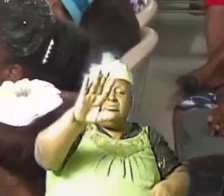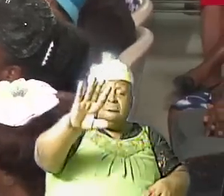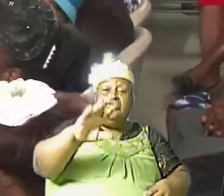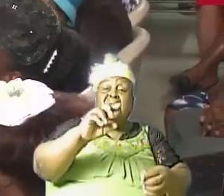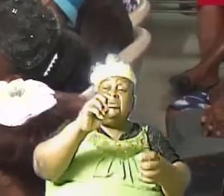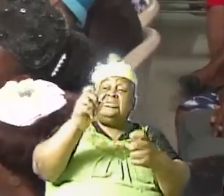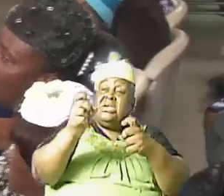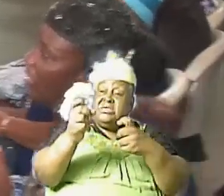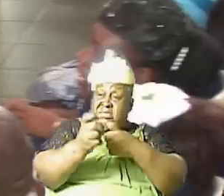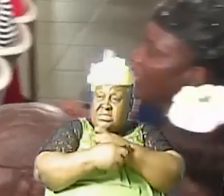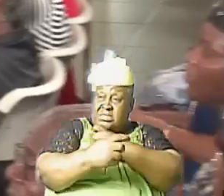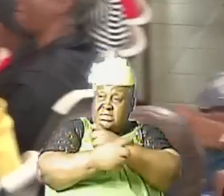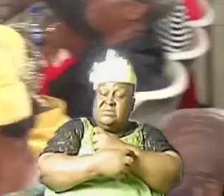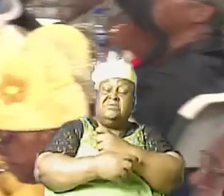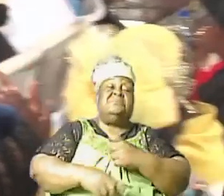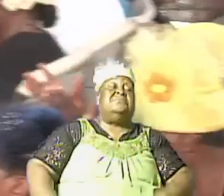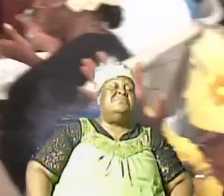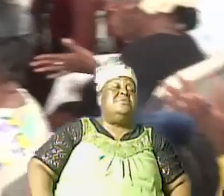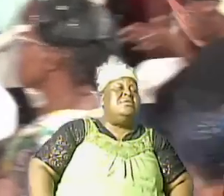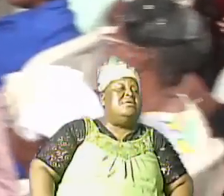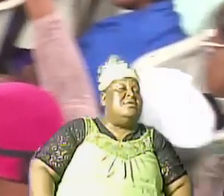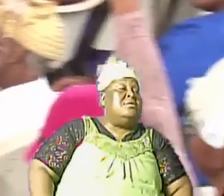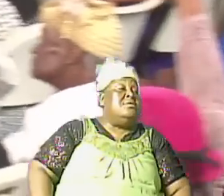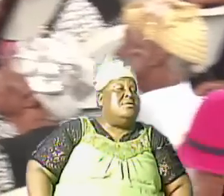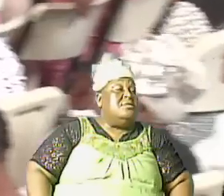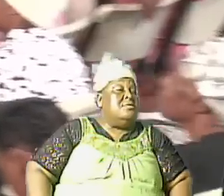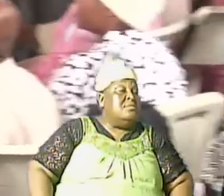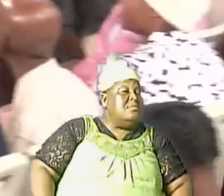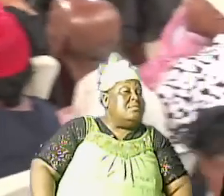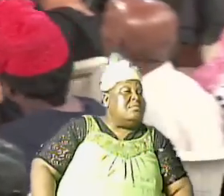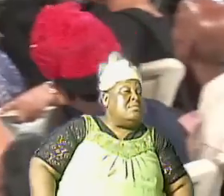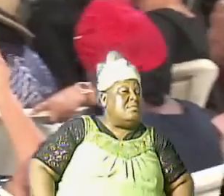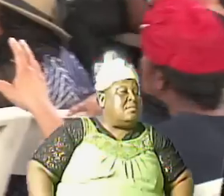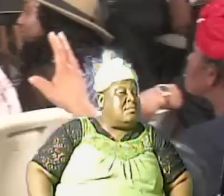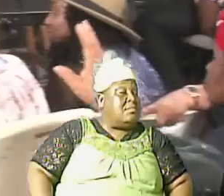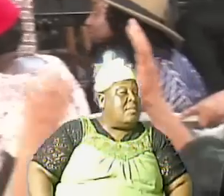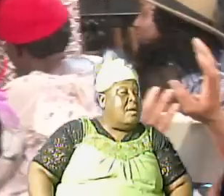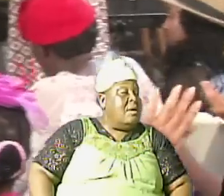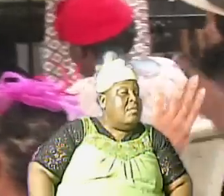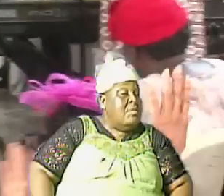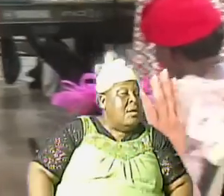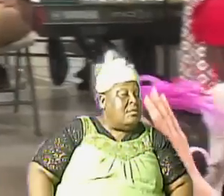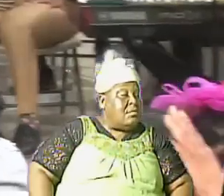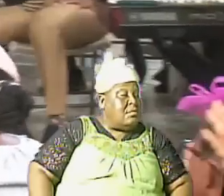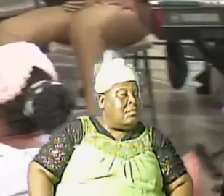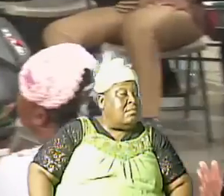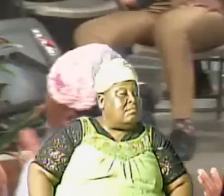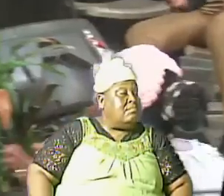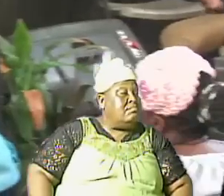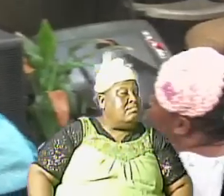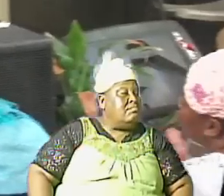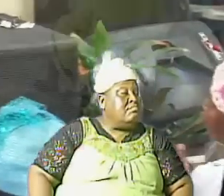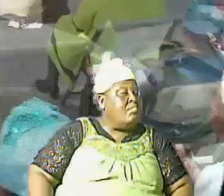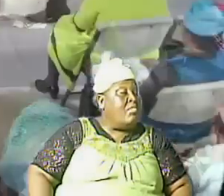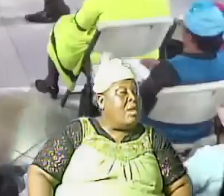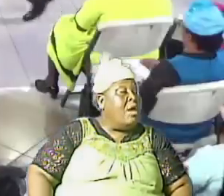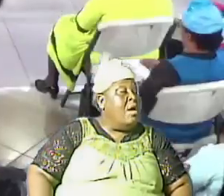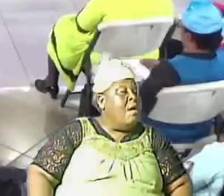your Lord God Almighty. Woo! I don't hear anybody.